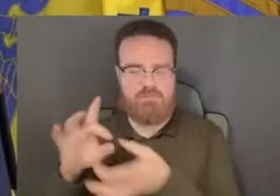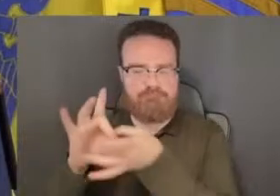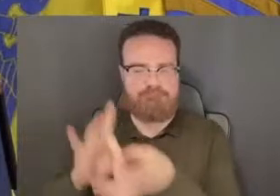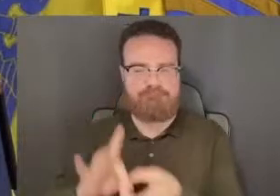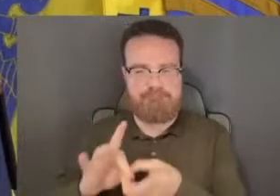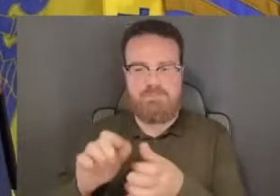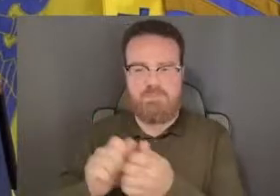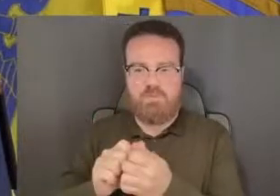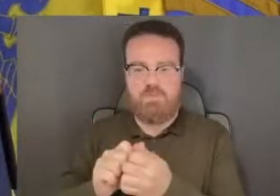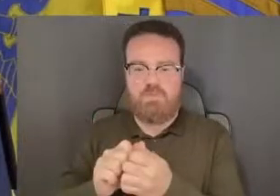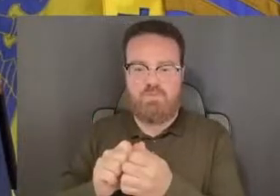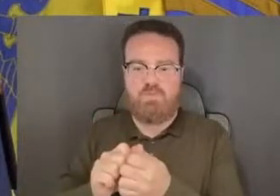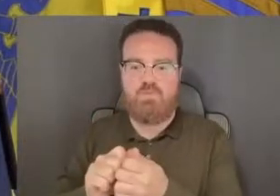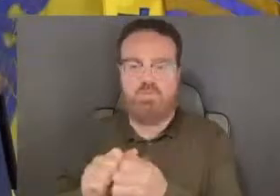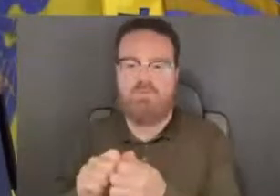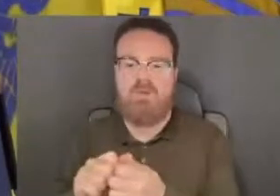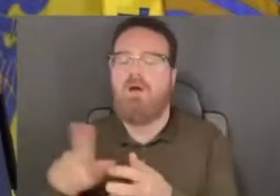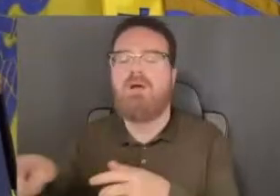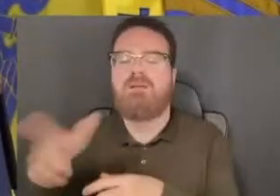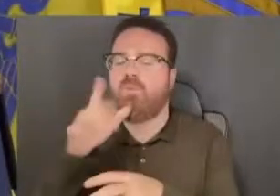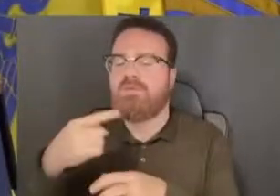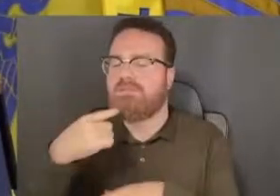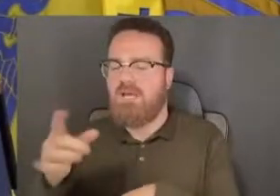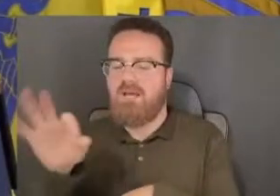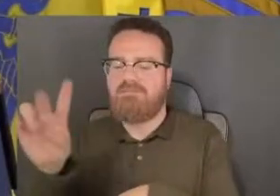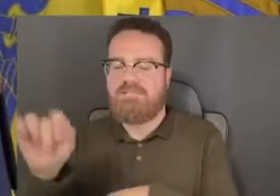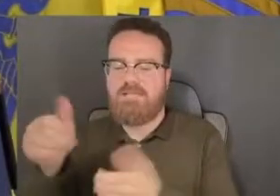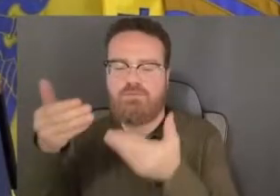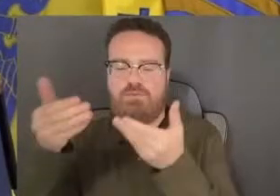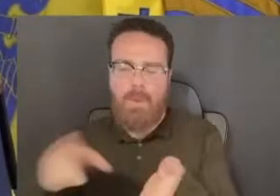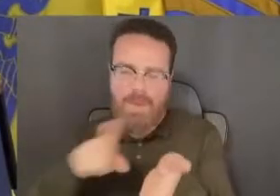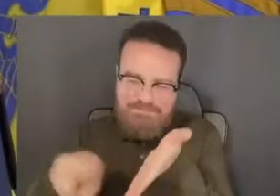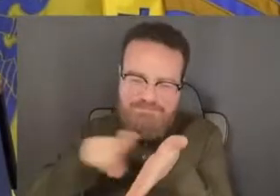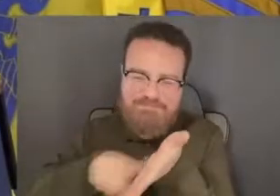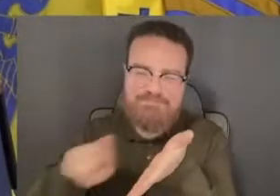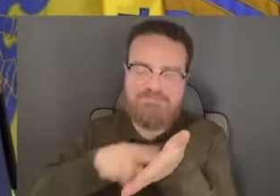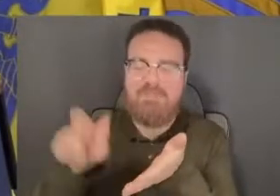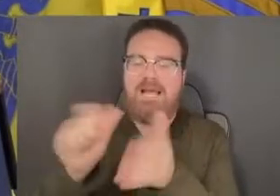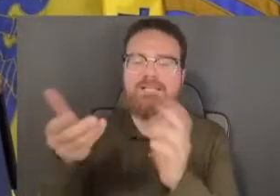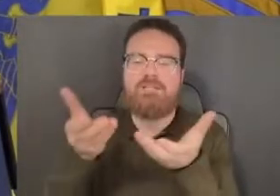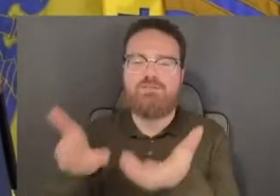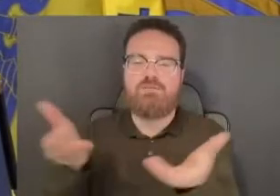and today we are delivering on that promise.